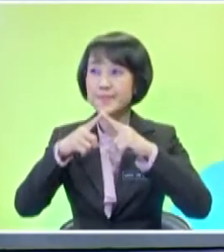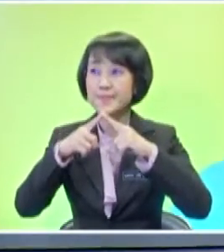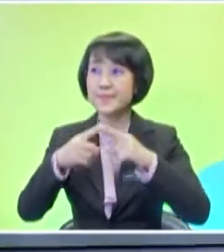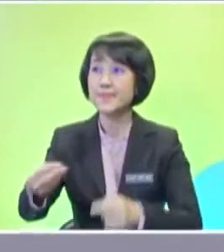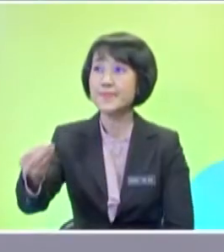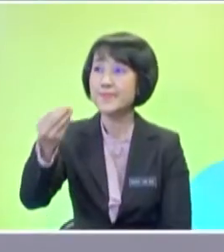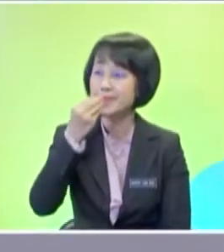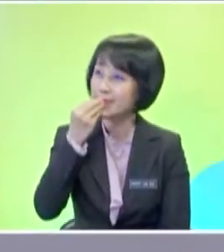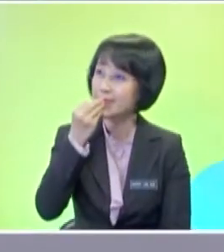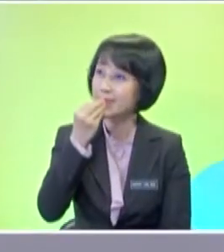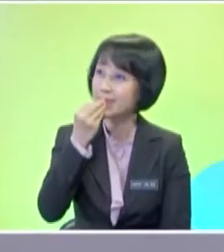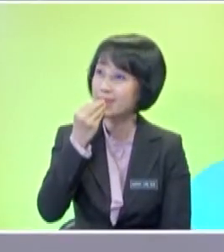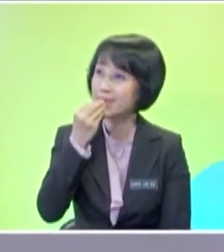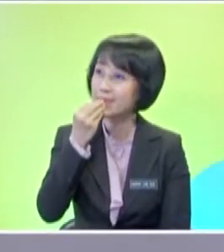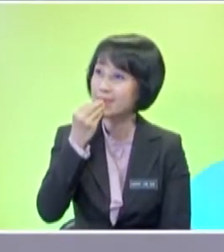eat